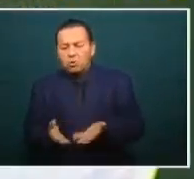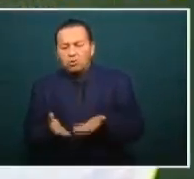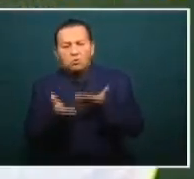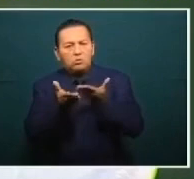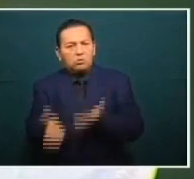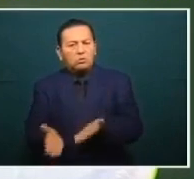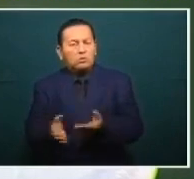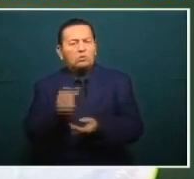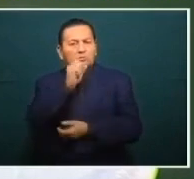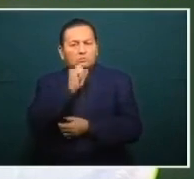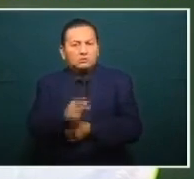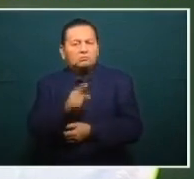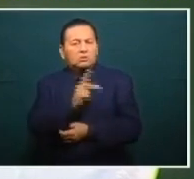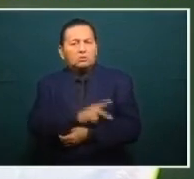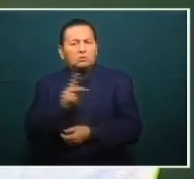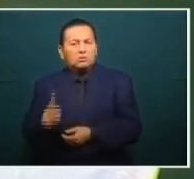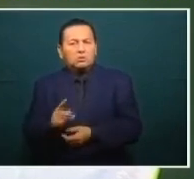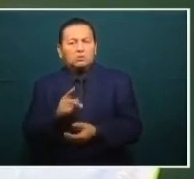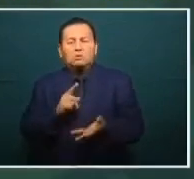medicine,